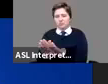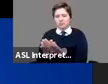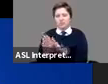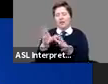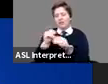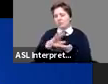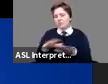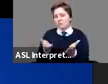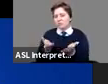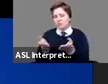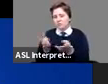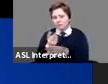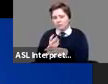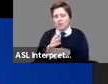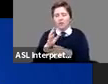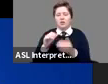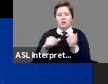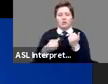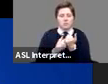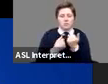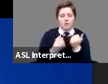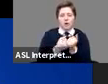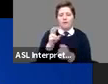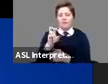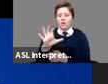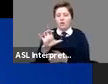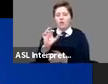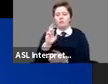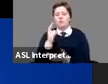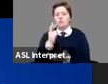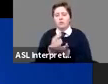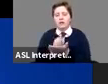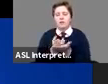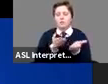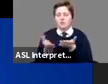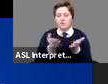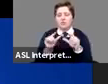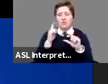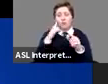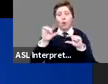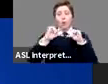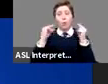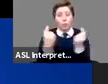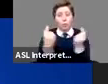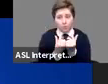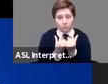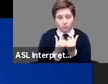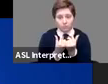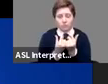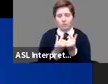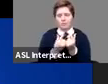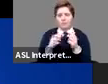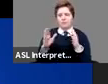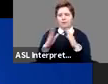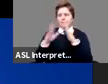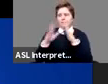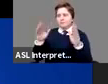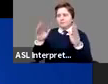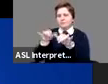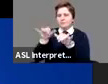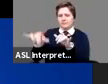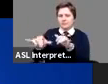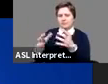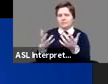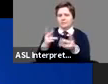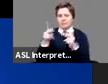and vocational habilitation services, congregate settings, rooming and boarding houses and workers' camps,